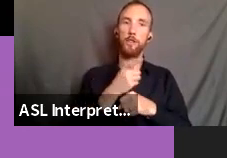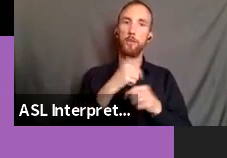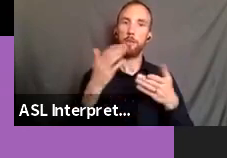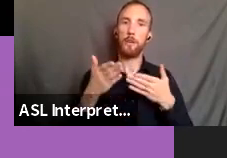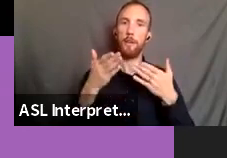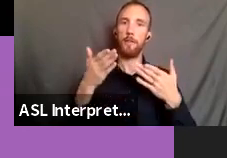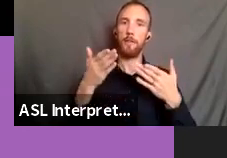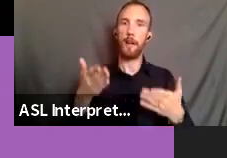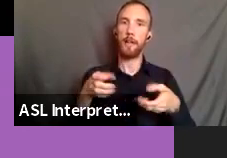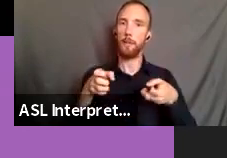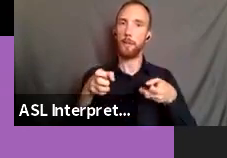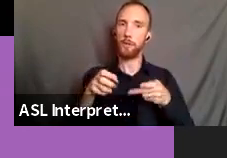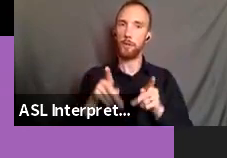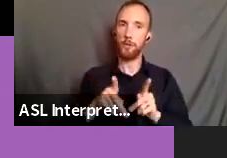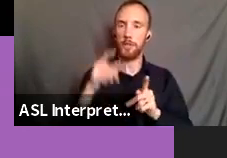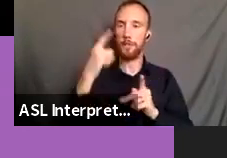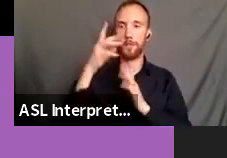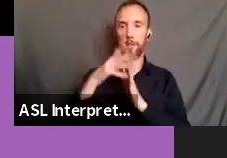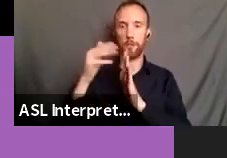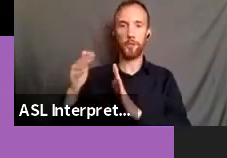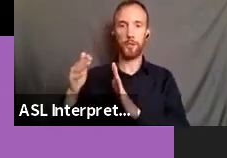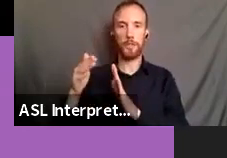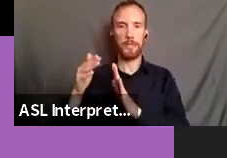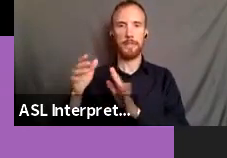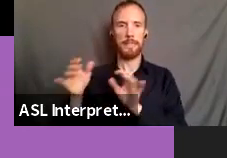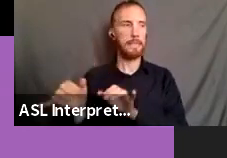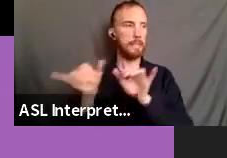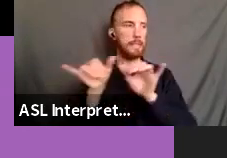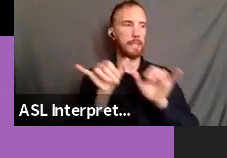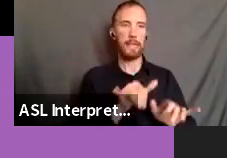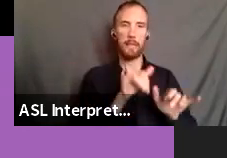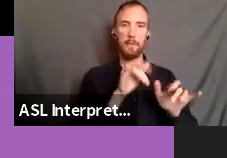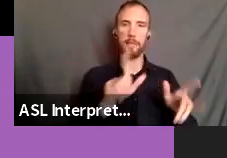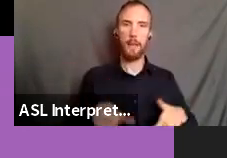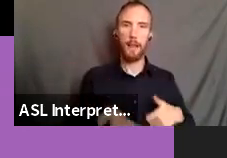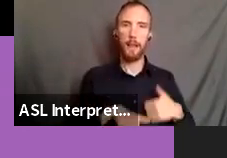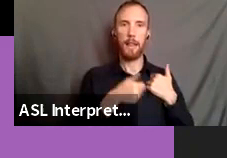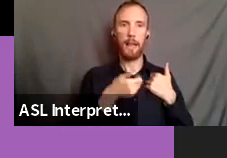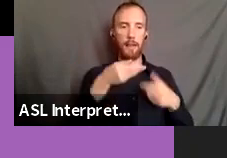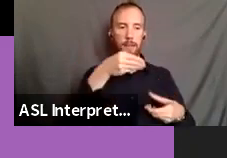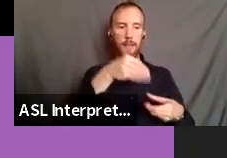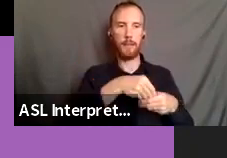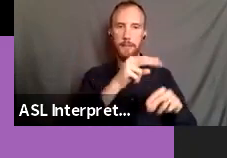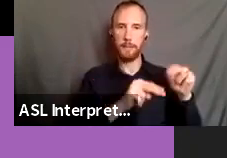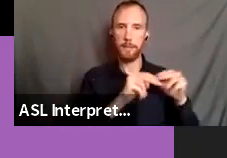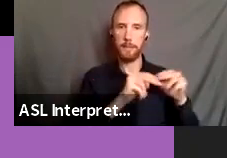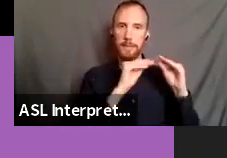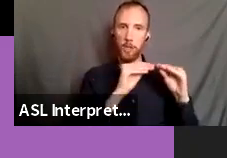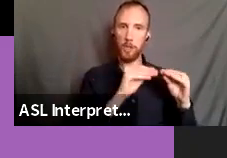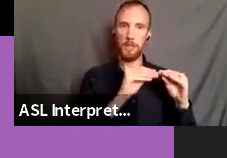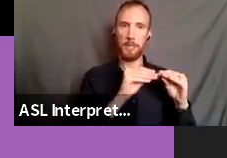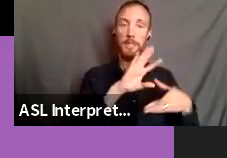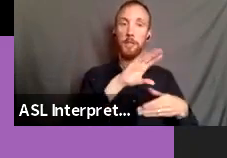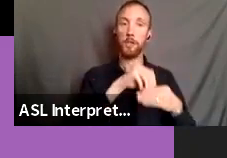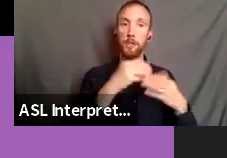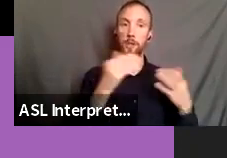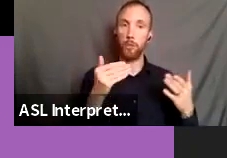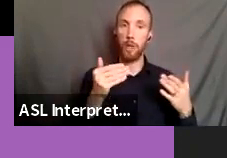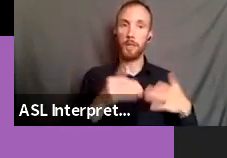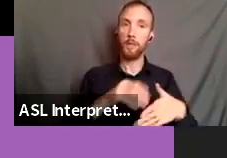opportunities that would typically be afforded to them during in-person instruction this includes direct